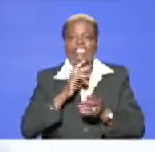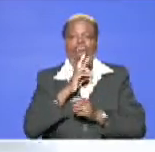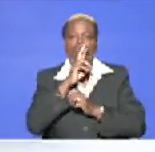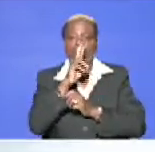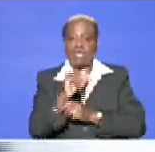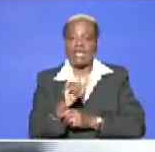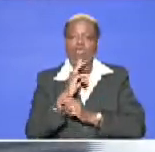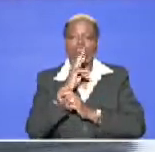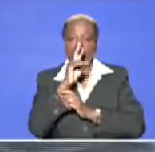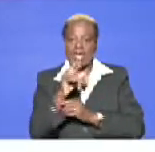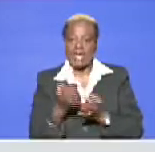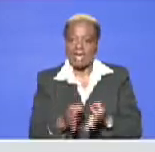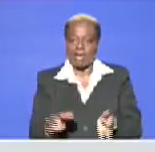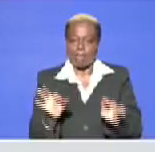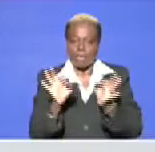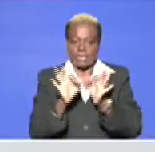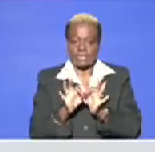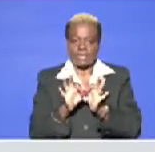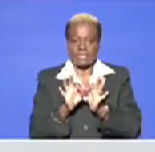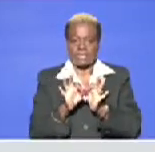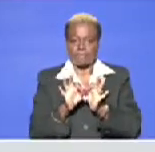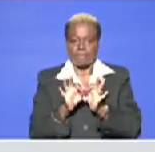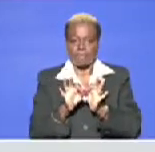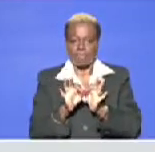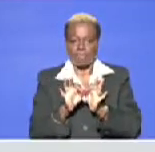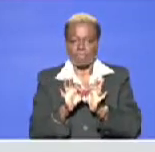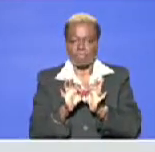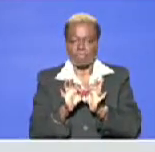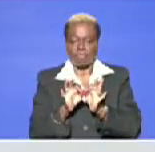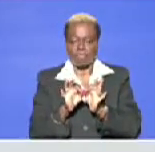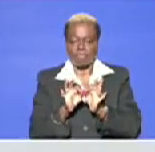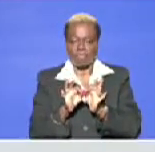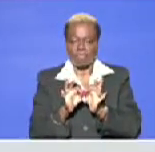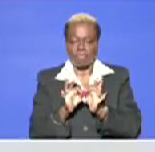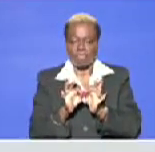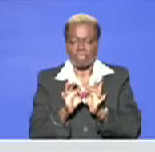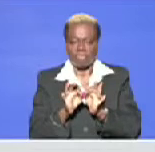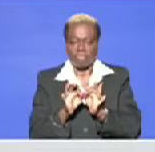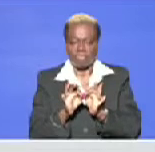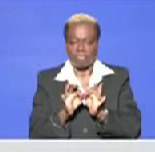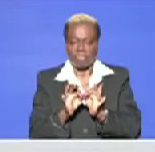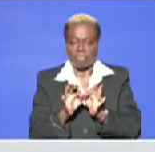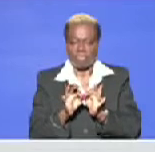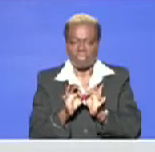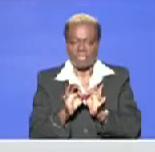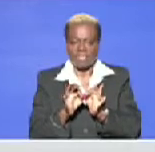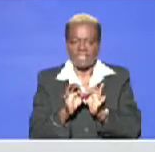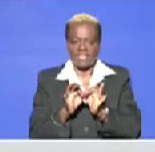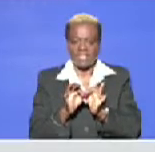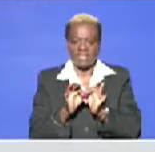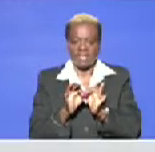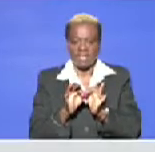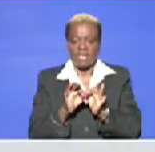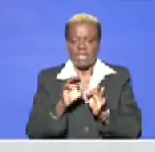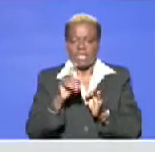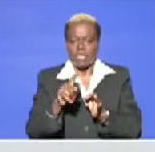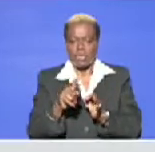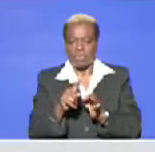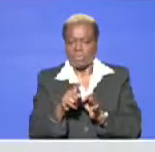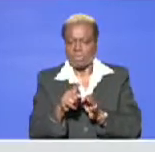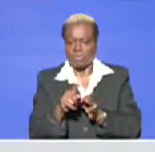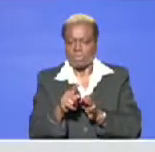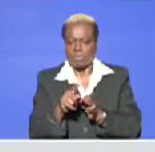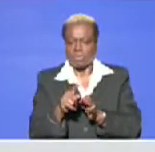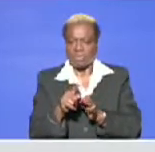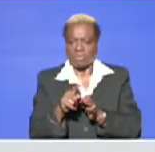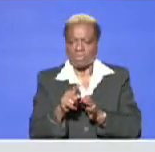though we understand that a single island doesn't make for the population, but if you take the whole Caribbean